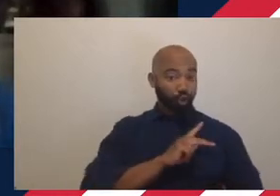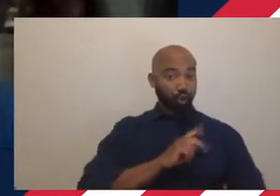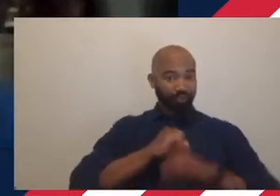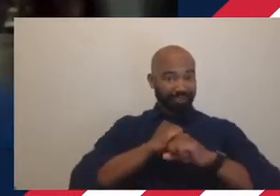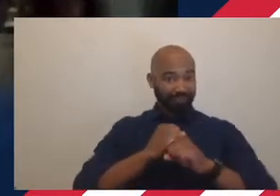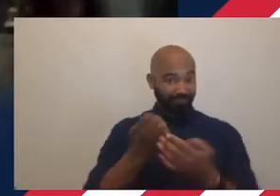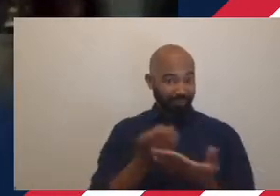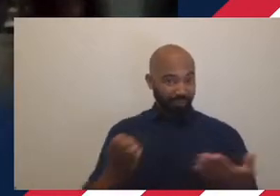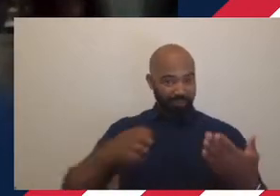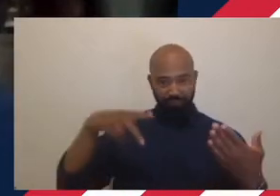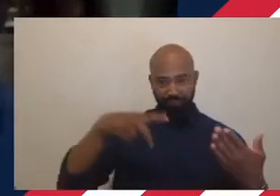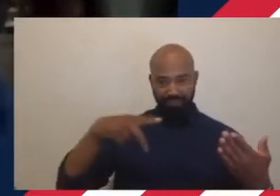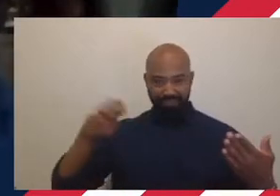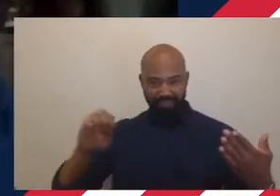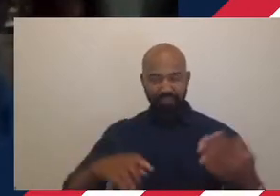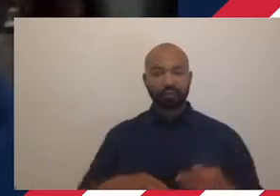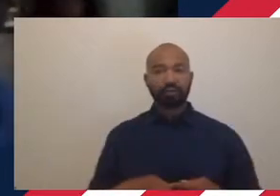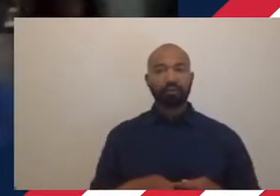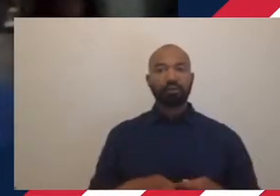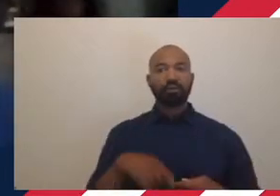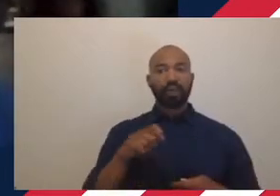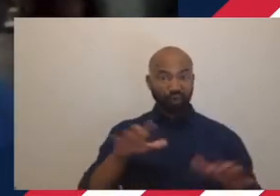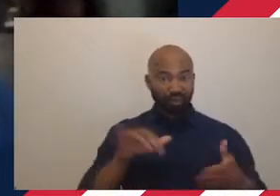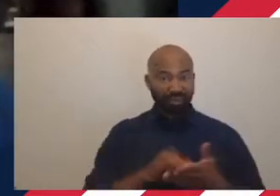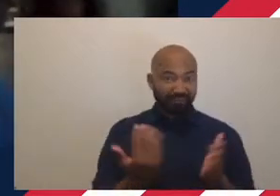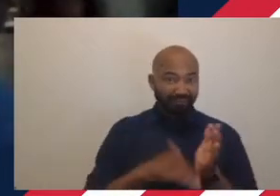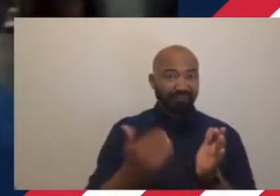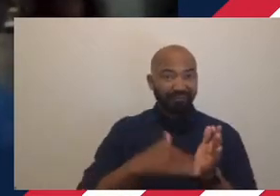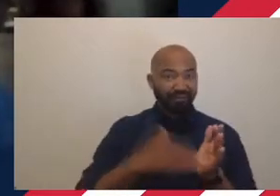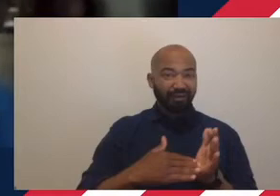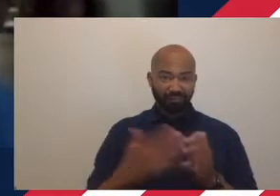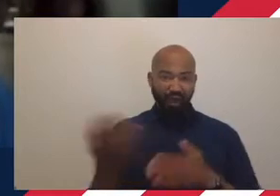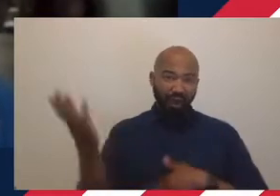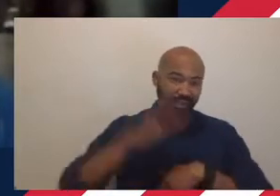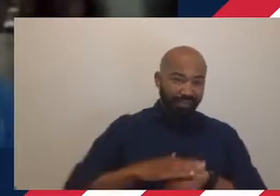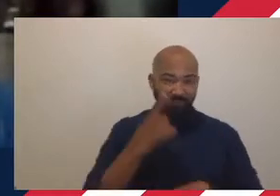clients are numerous in a day. And so that's really